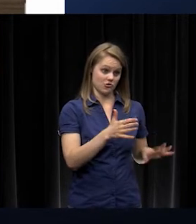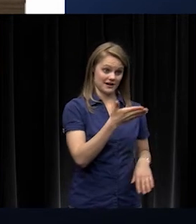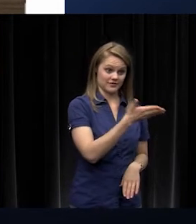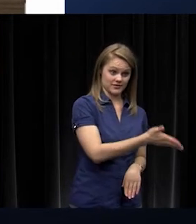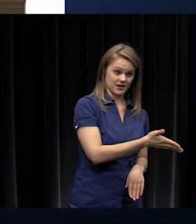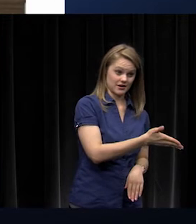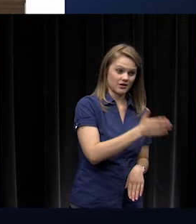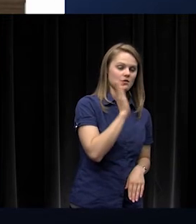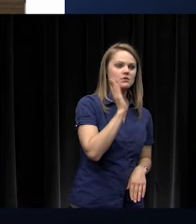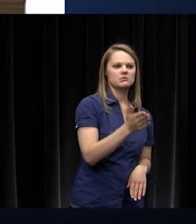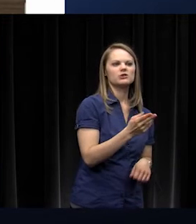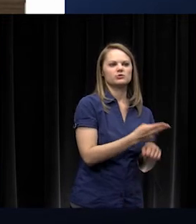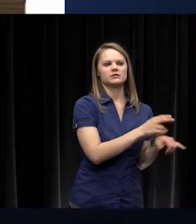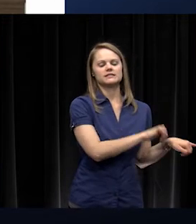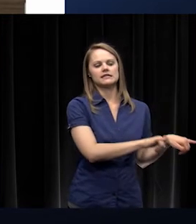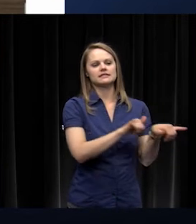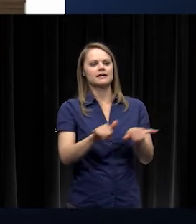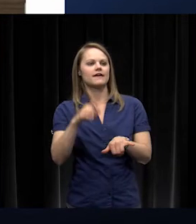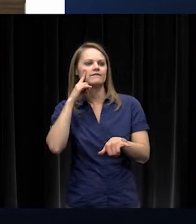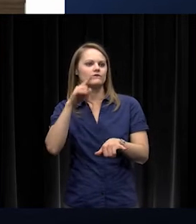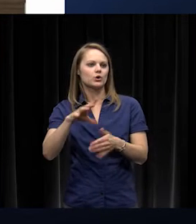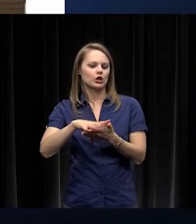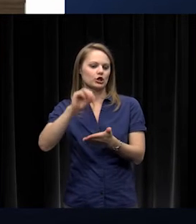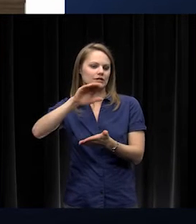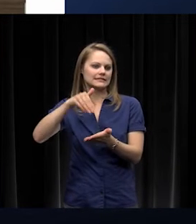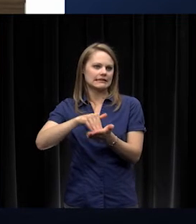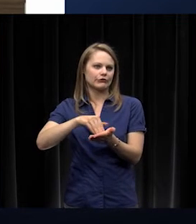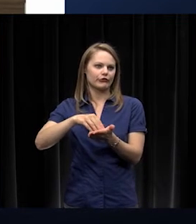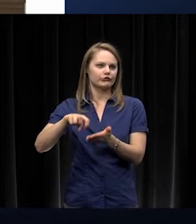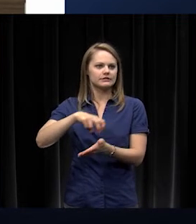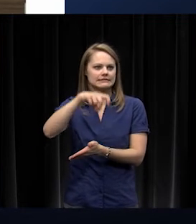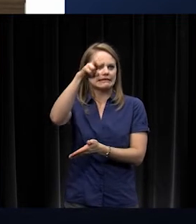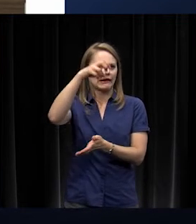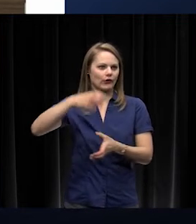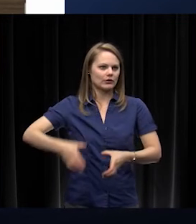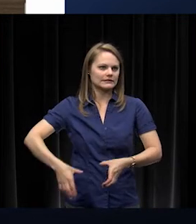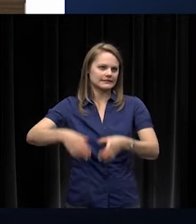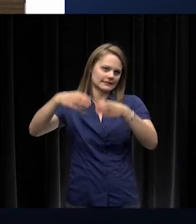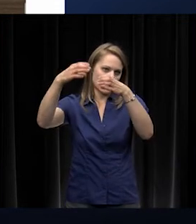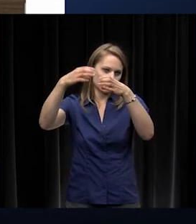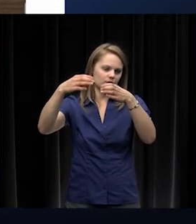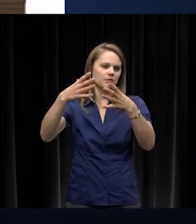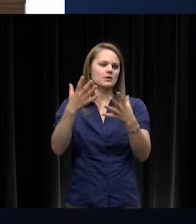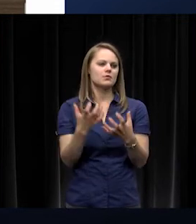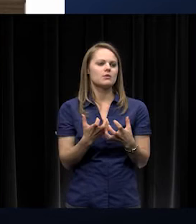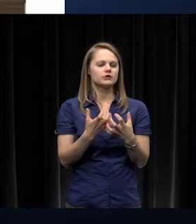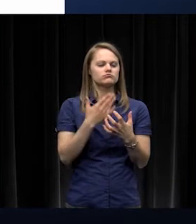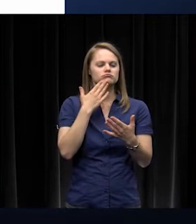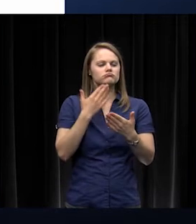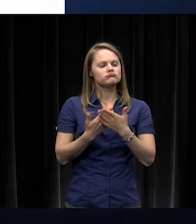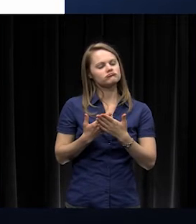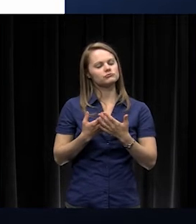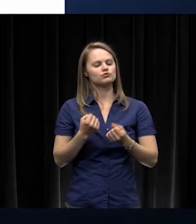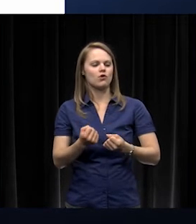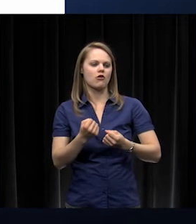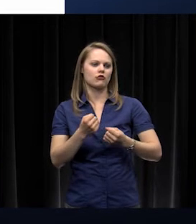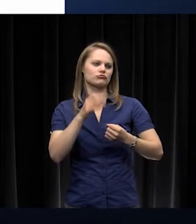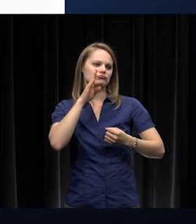tower, for our casework, the deep, rich, dark tones of the wood as to kind of bring it, tie on